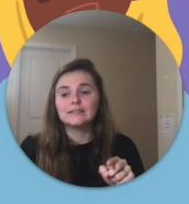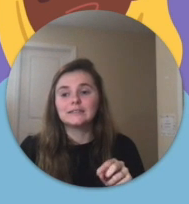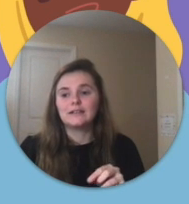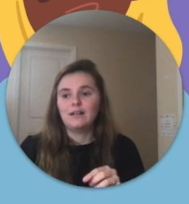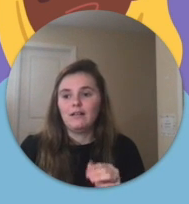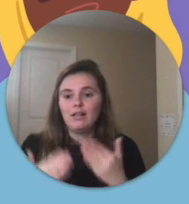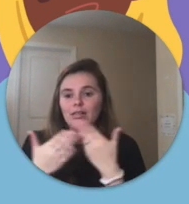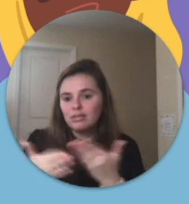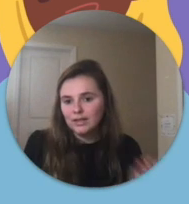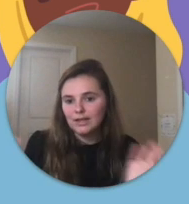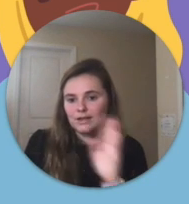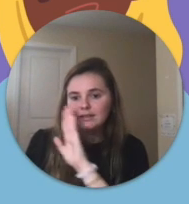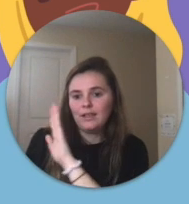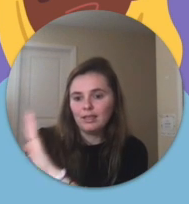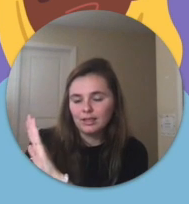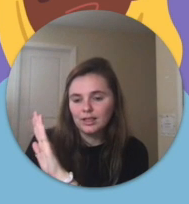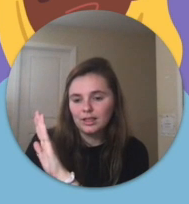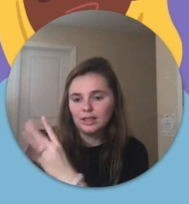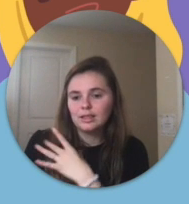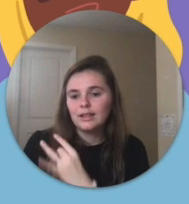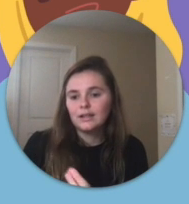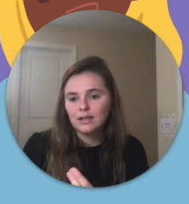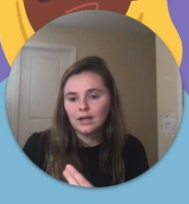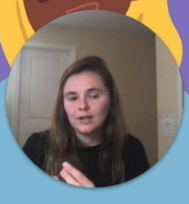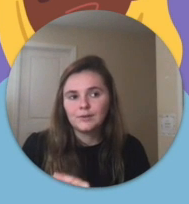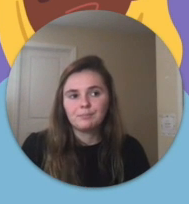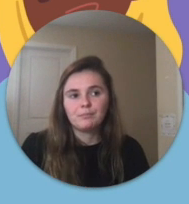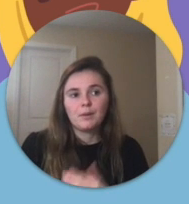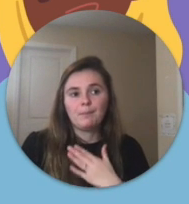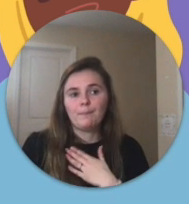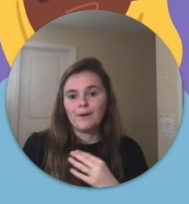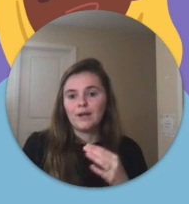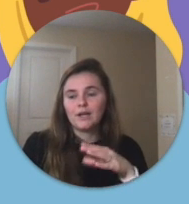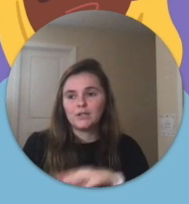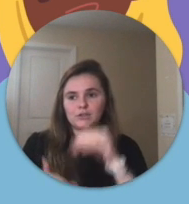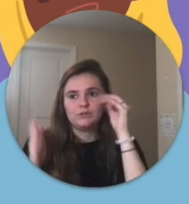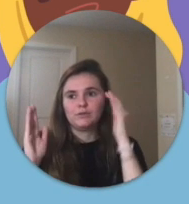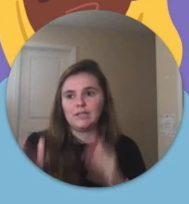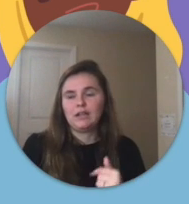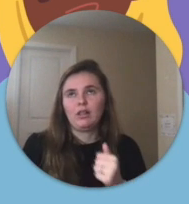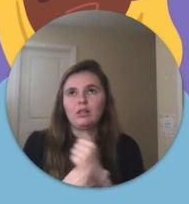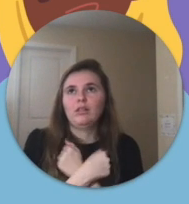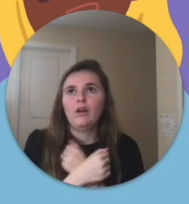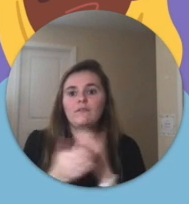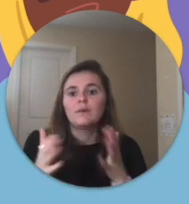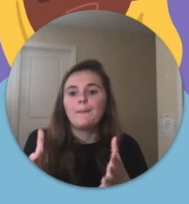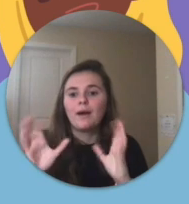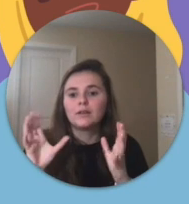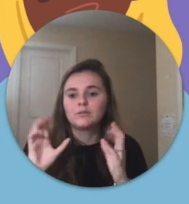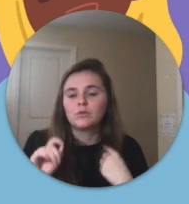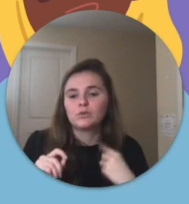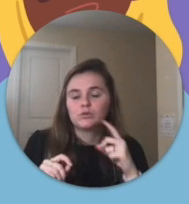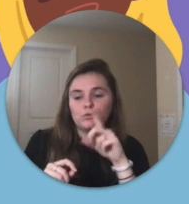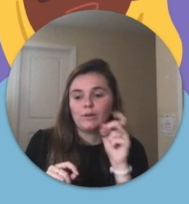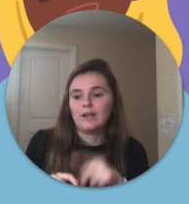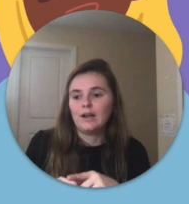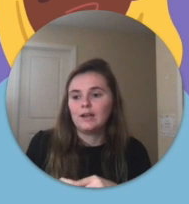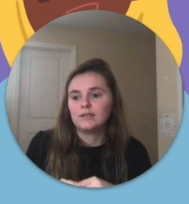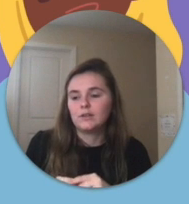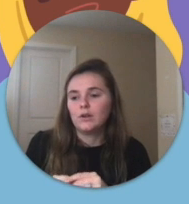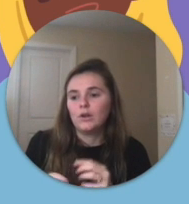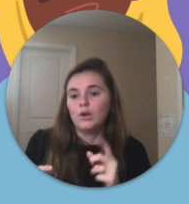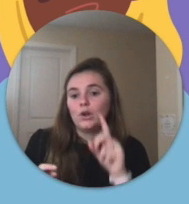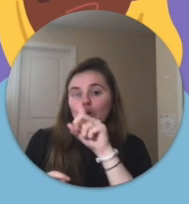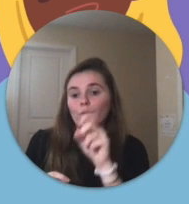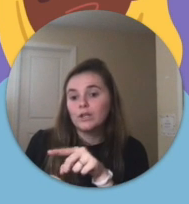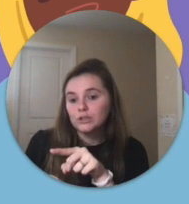is to ask things they might like. My student loved basketball, so I